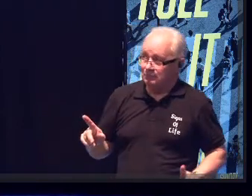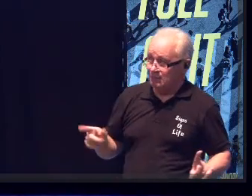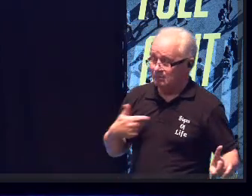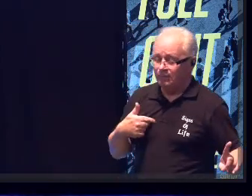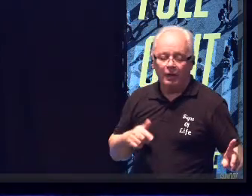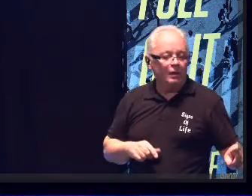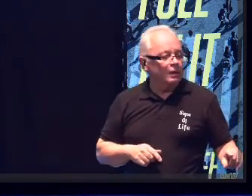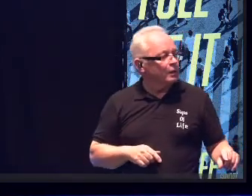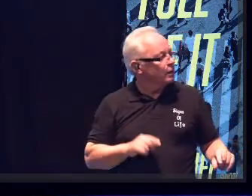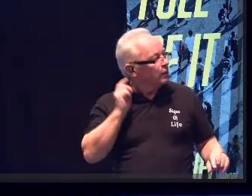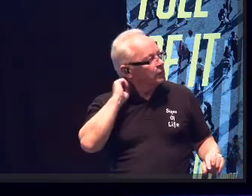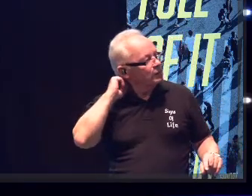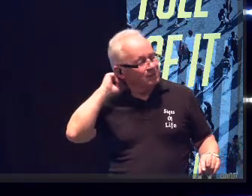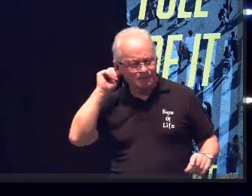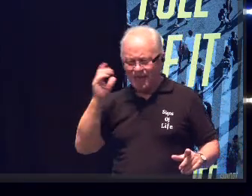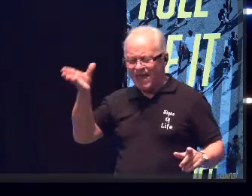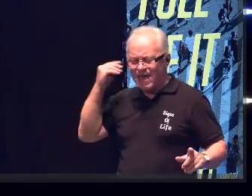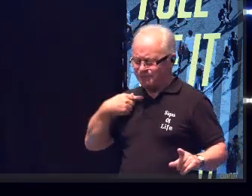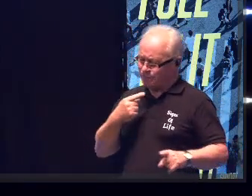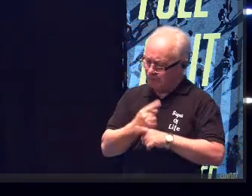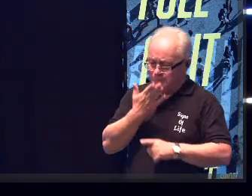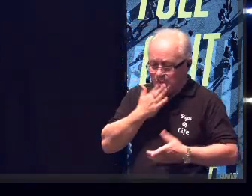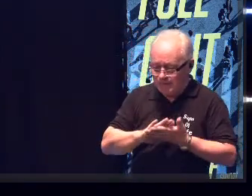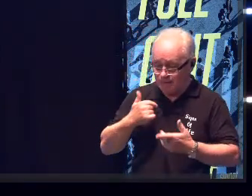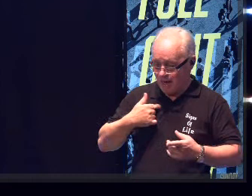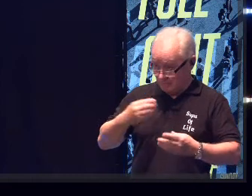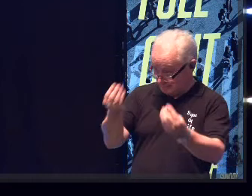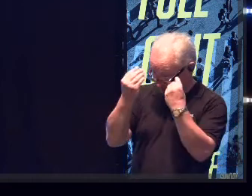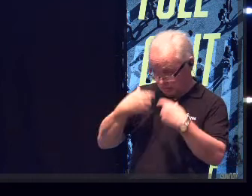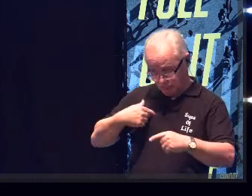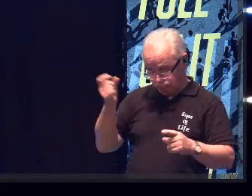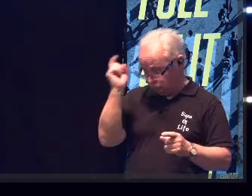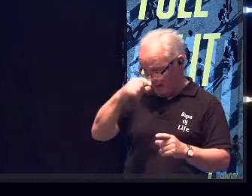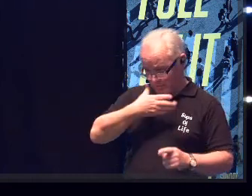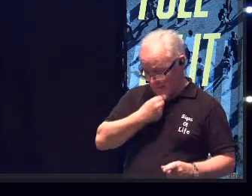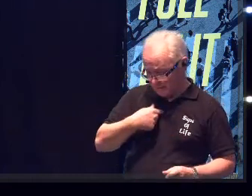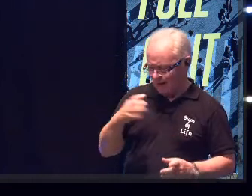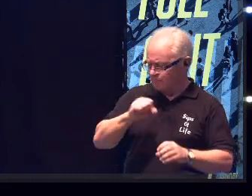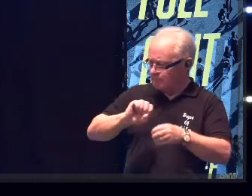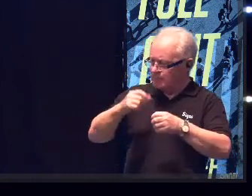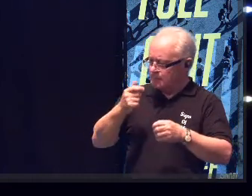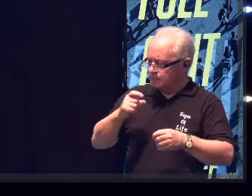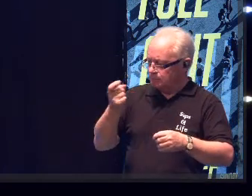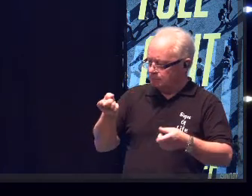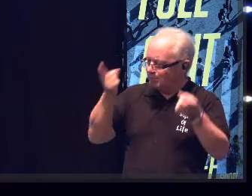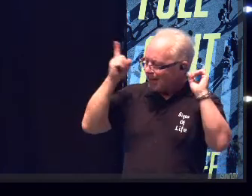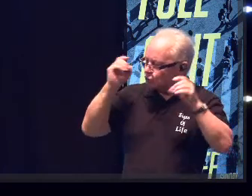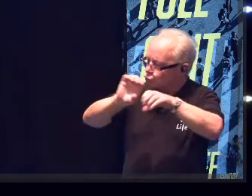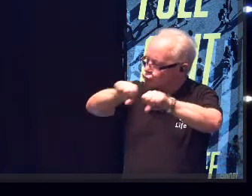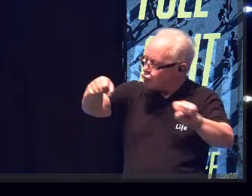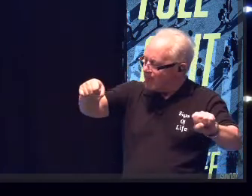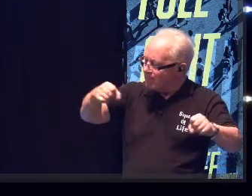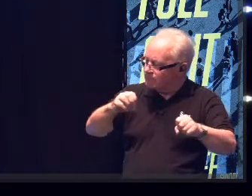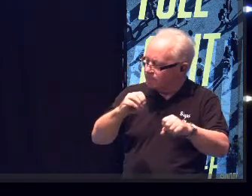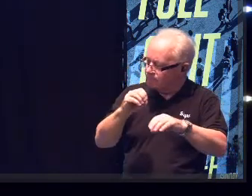Again, please hear me right when I'm saying this. I'm an educated guy, I'm a smart guy, I have a master's degree in physics, right? But what I'm saying